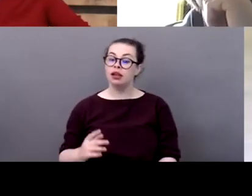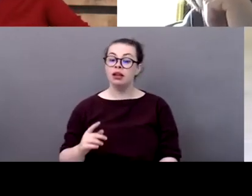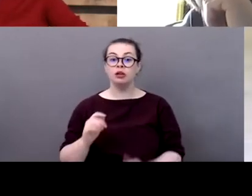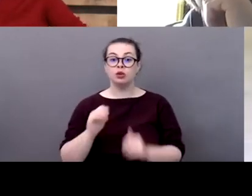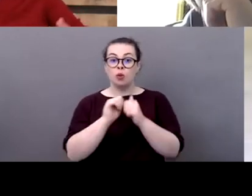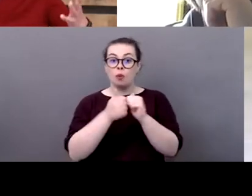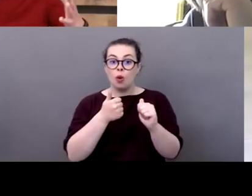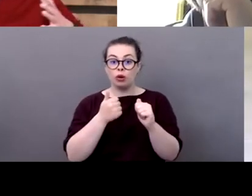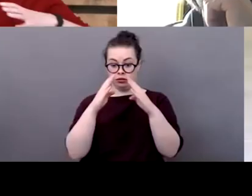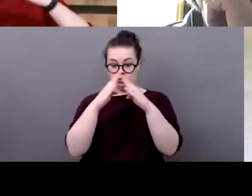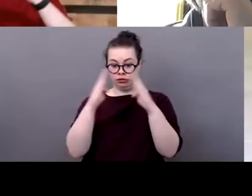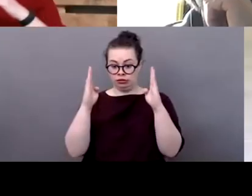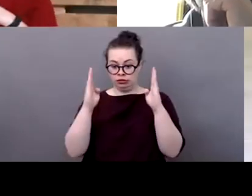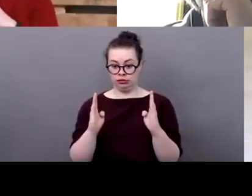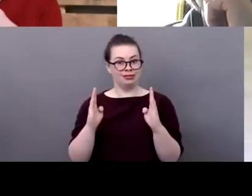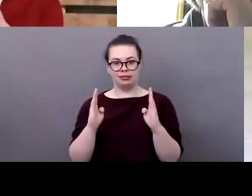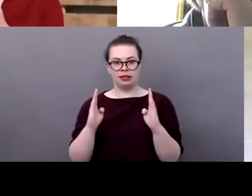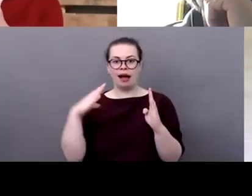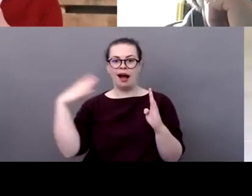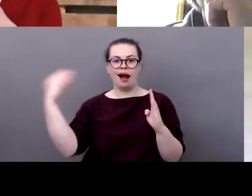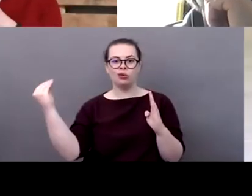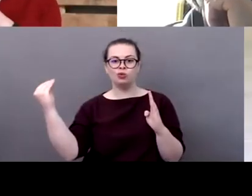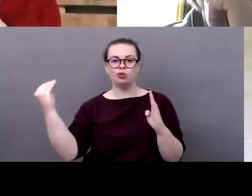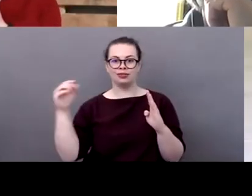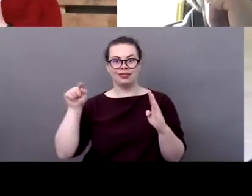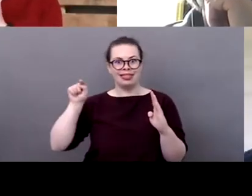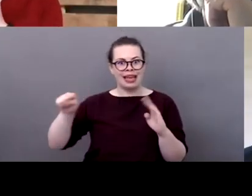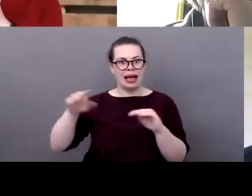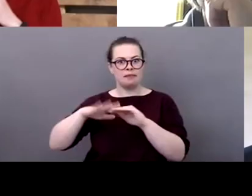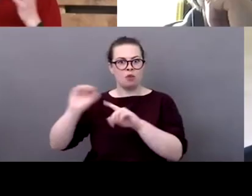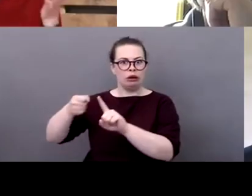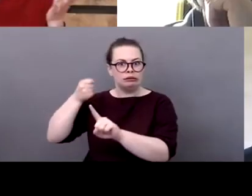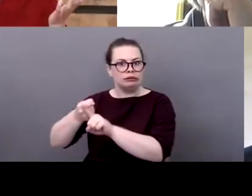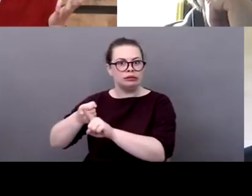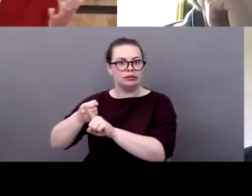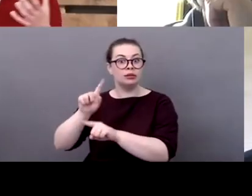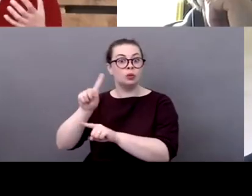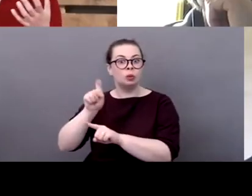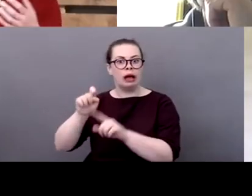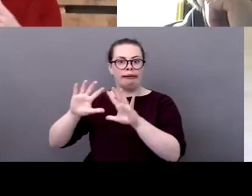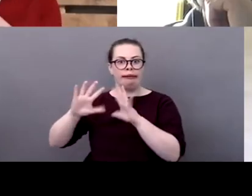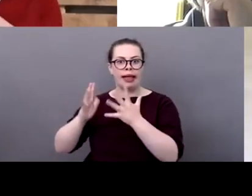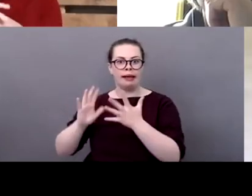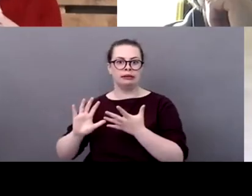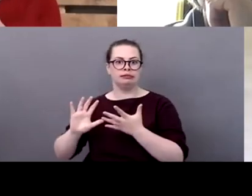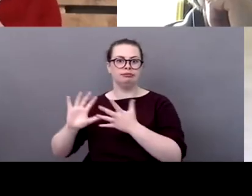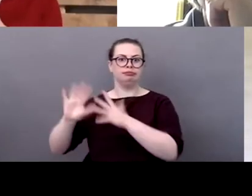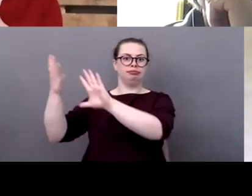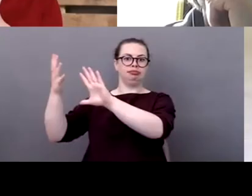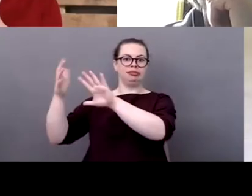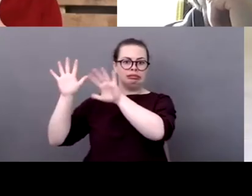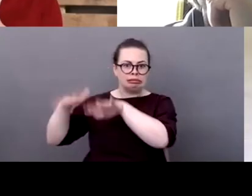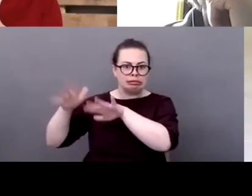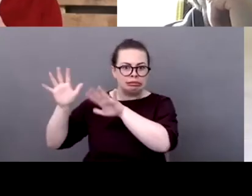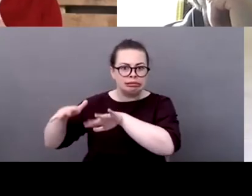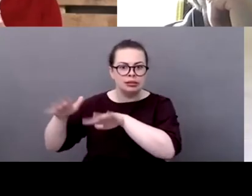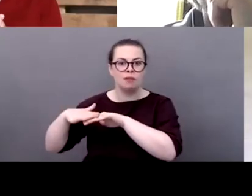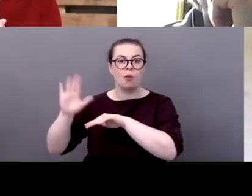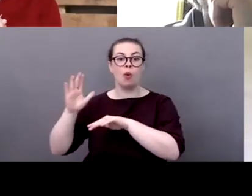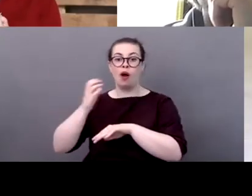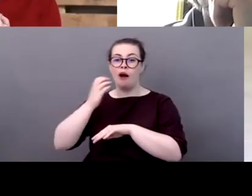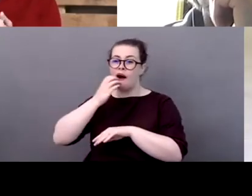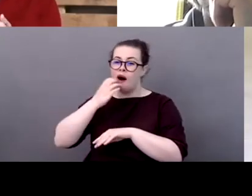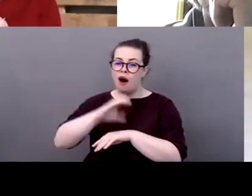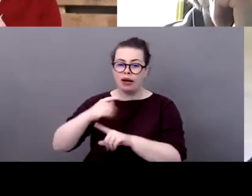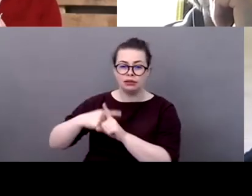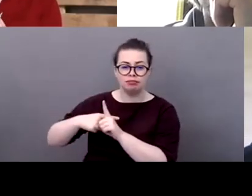we protect outdoor sports? How can we adapt them to the world we live in? I don't know